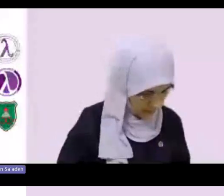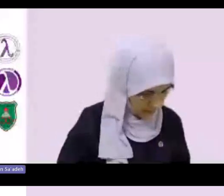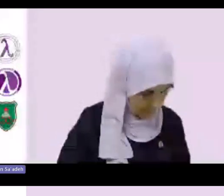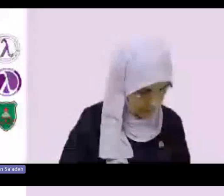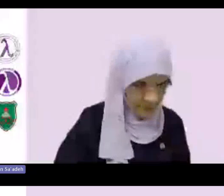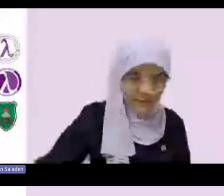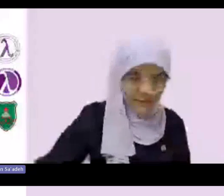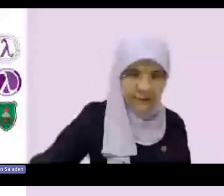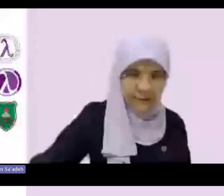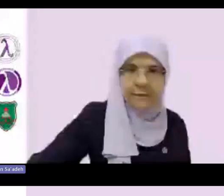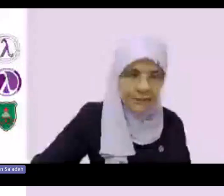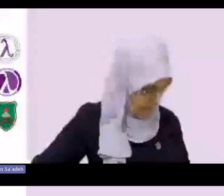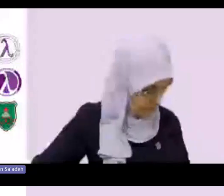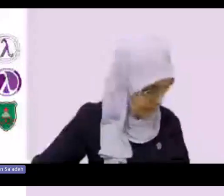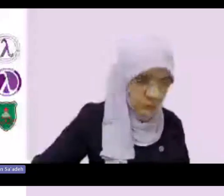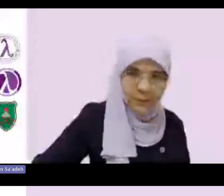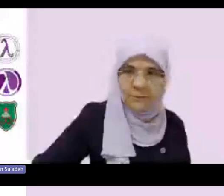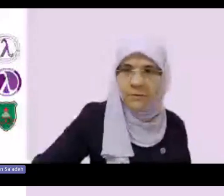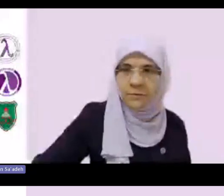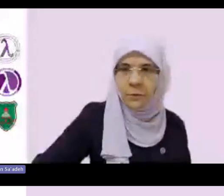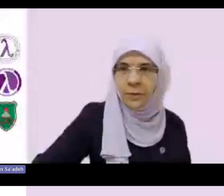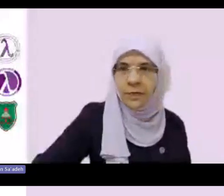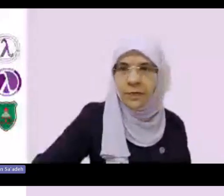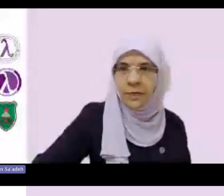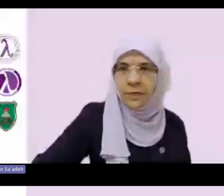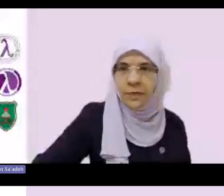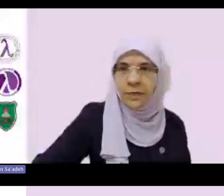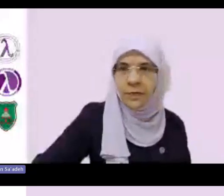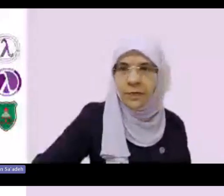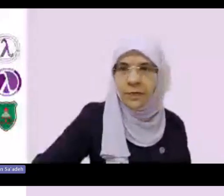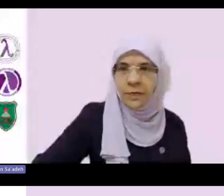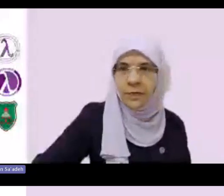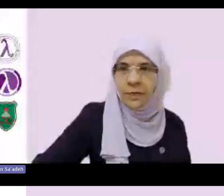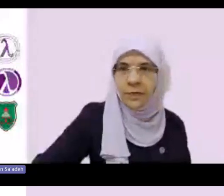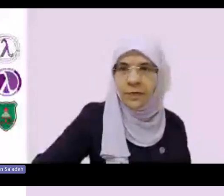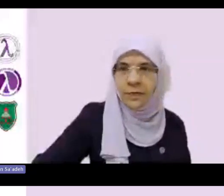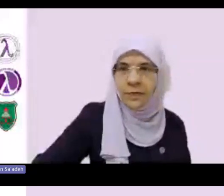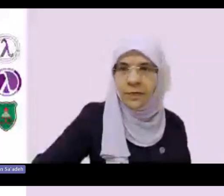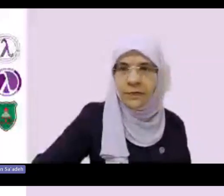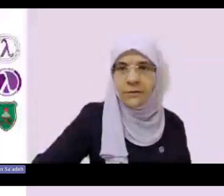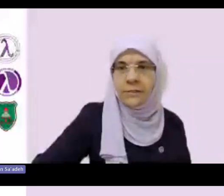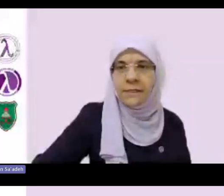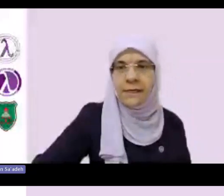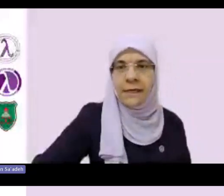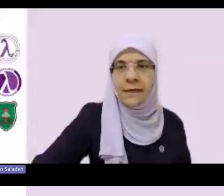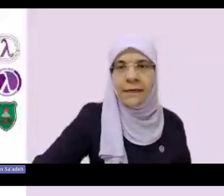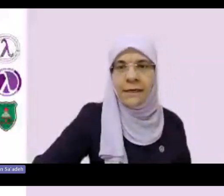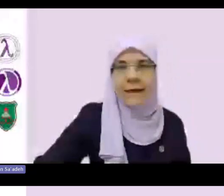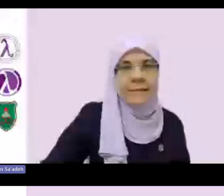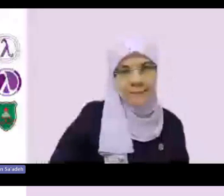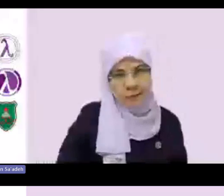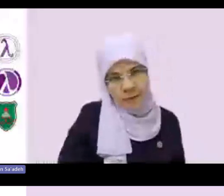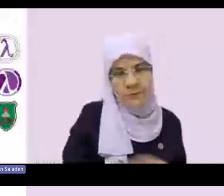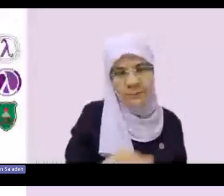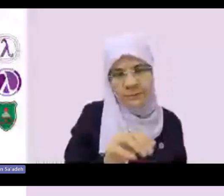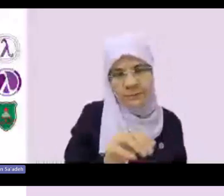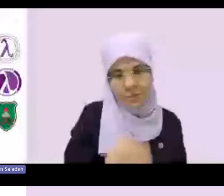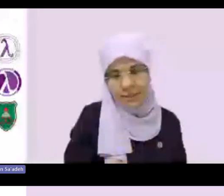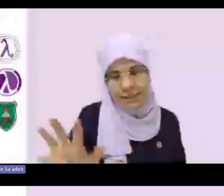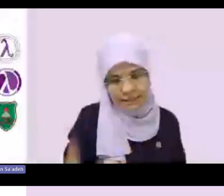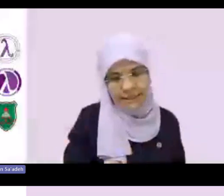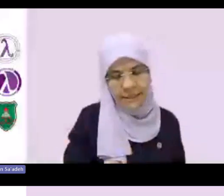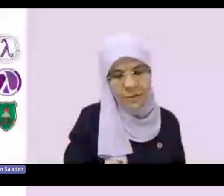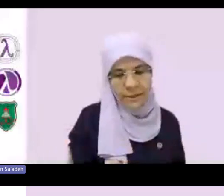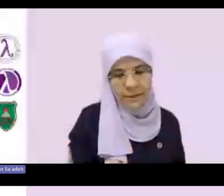questions that I think we have to raise before we close. As a researcher now, away from teaching, as a researcher, as